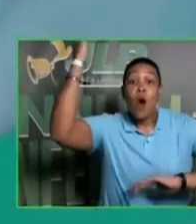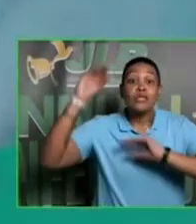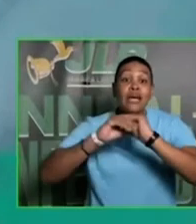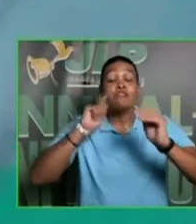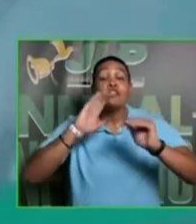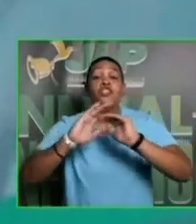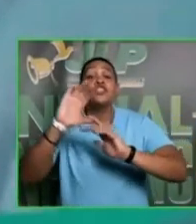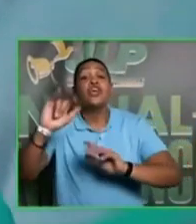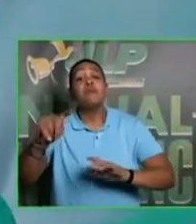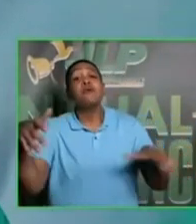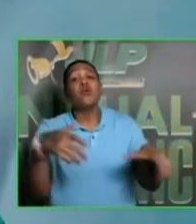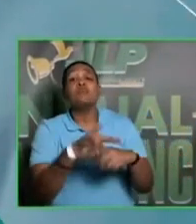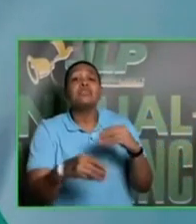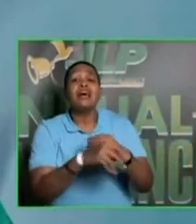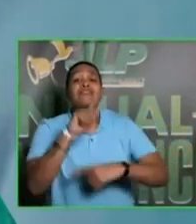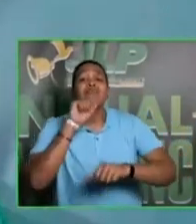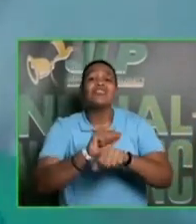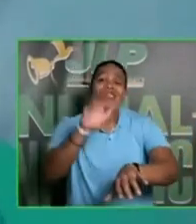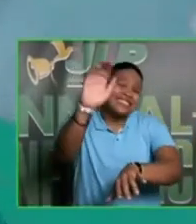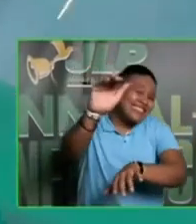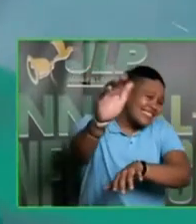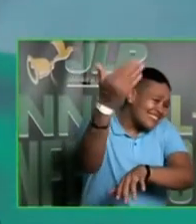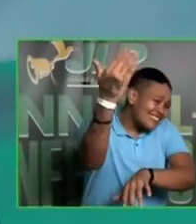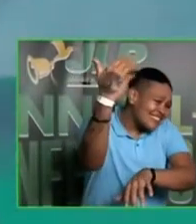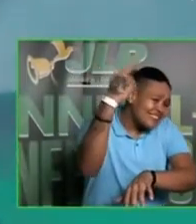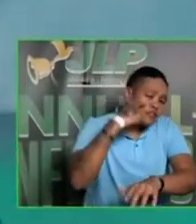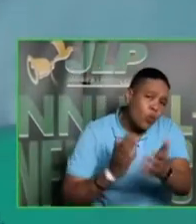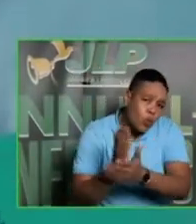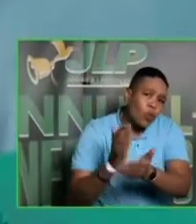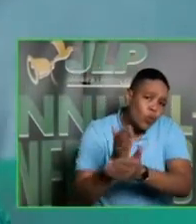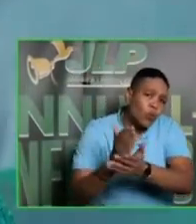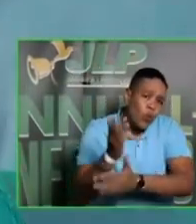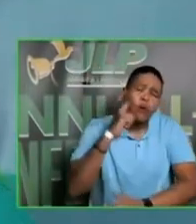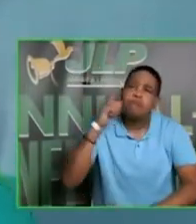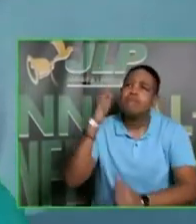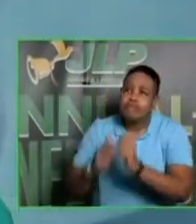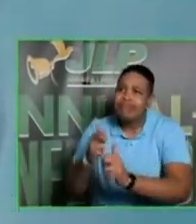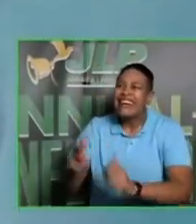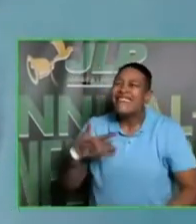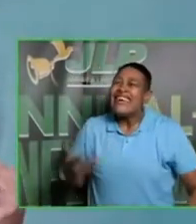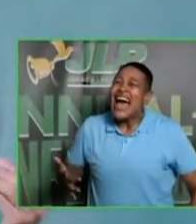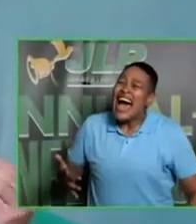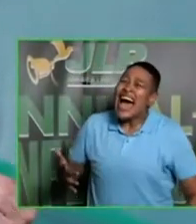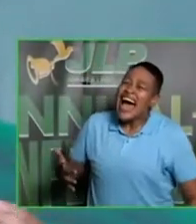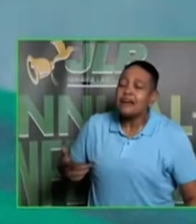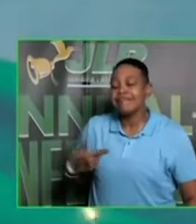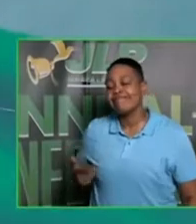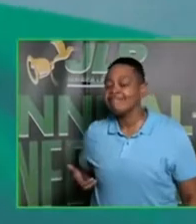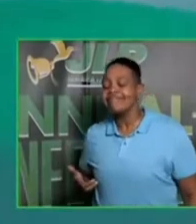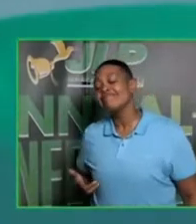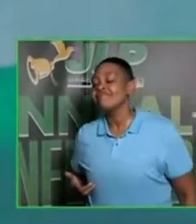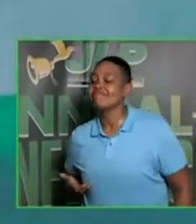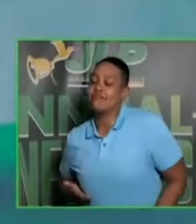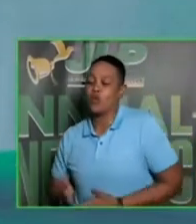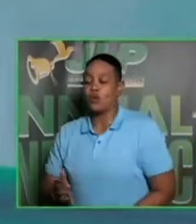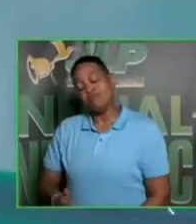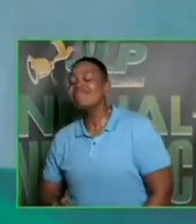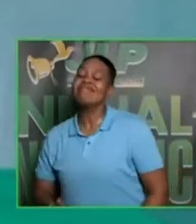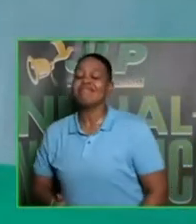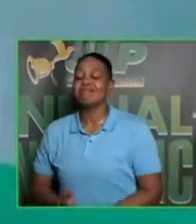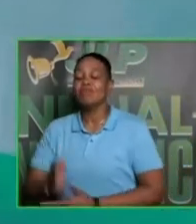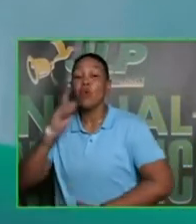Jamaica Labour Party that is called upon to navigate the difficult times. And we have navigated the difficult times